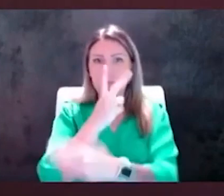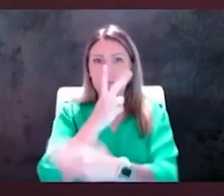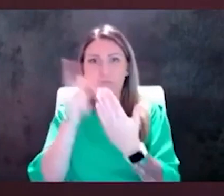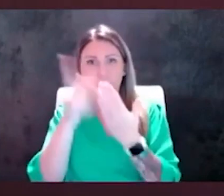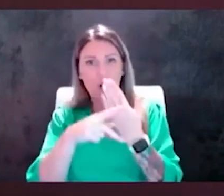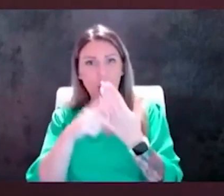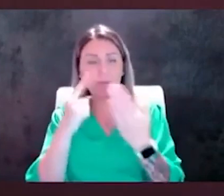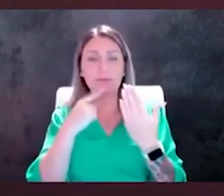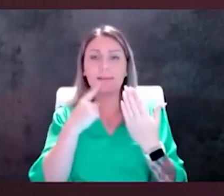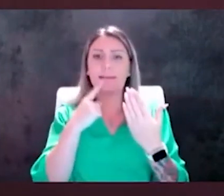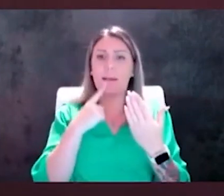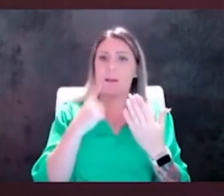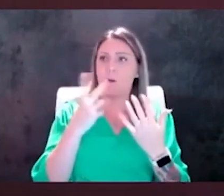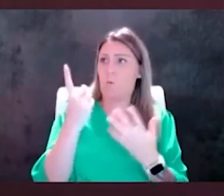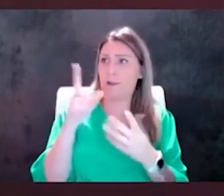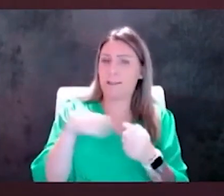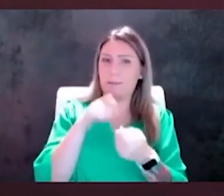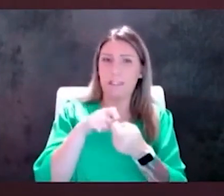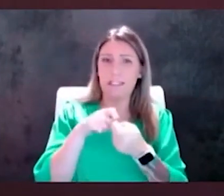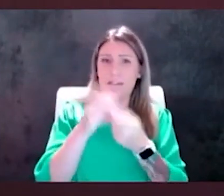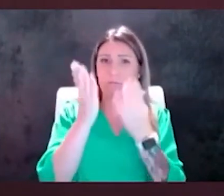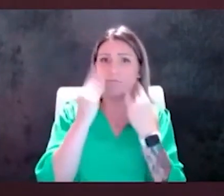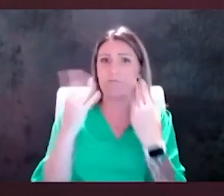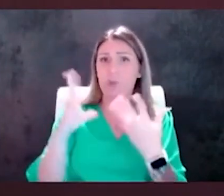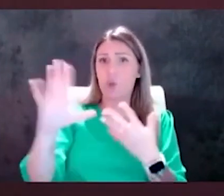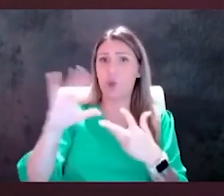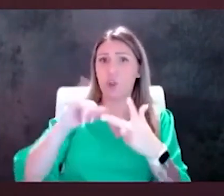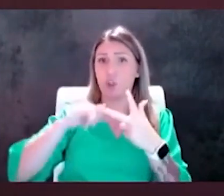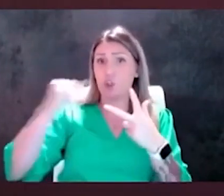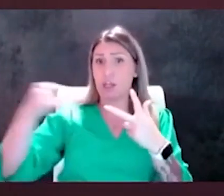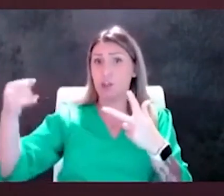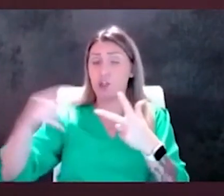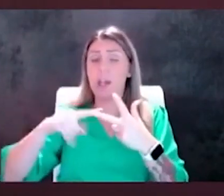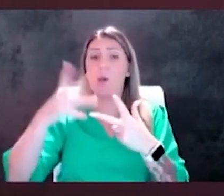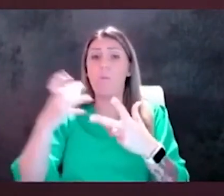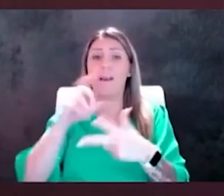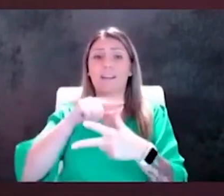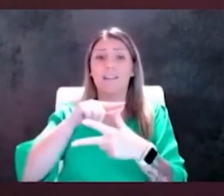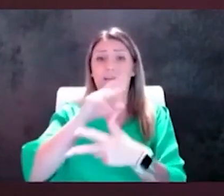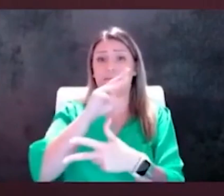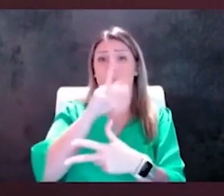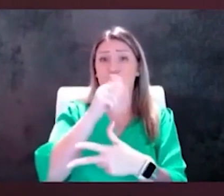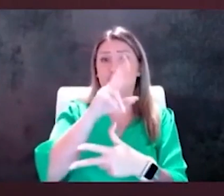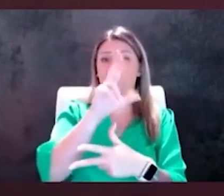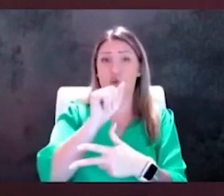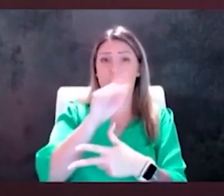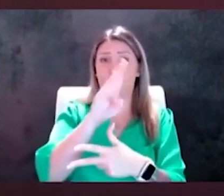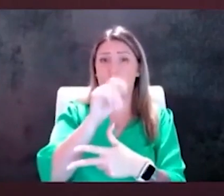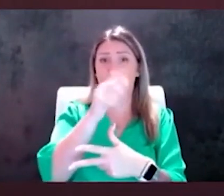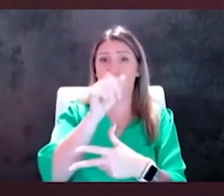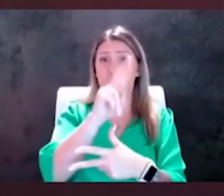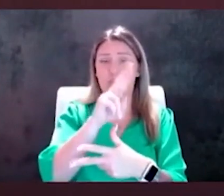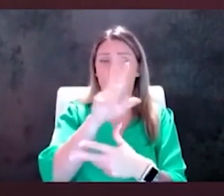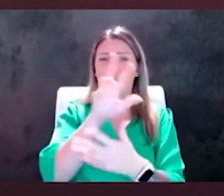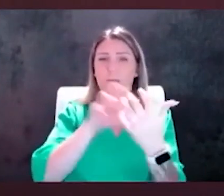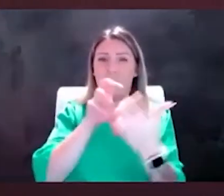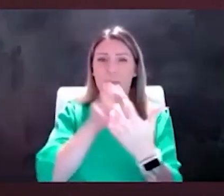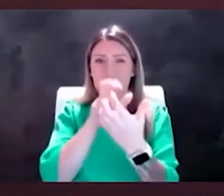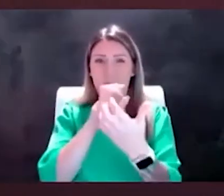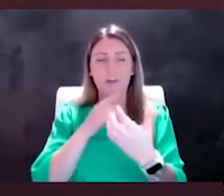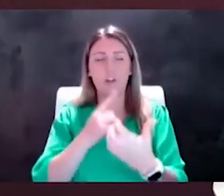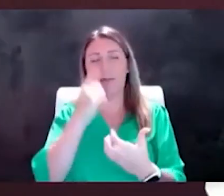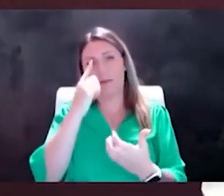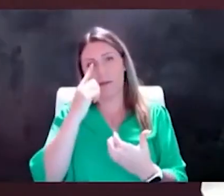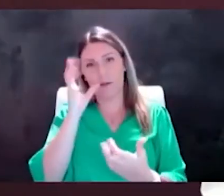know one in particular that told their J&J patients to get a Moderna vaccine after that, and that would be a mix and match. So I think there will be some of that.